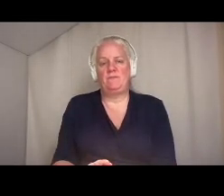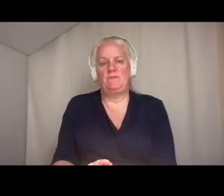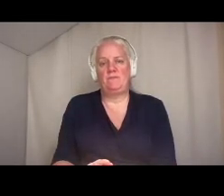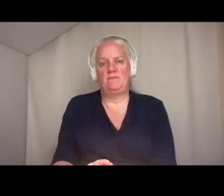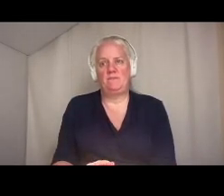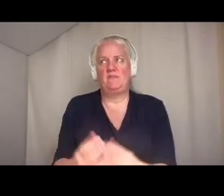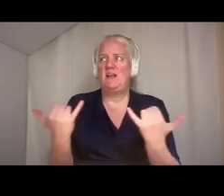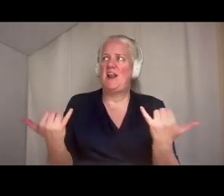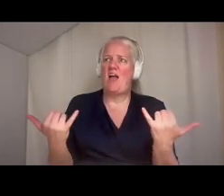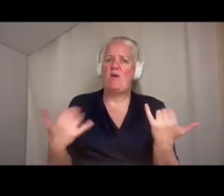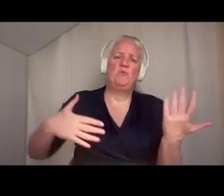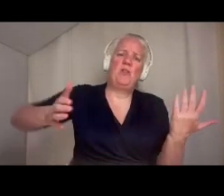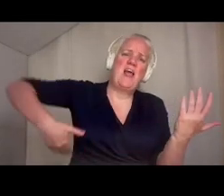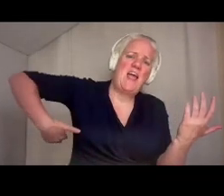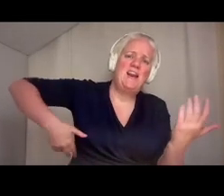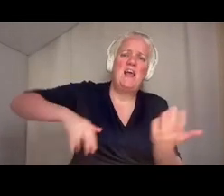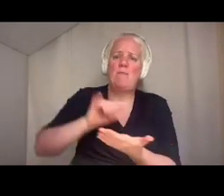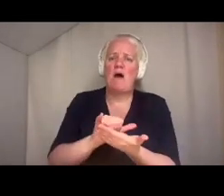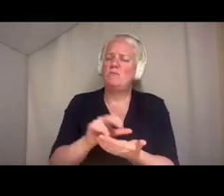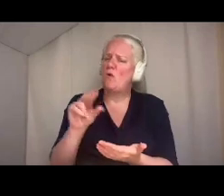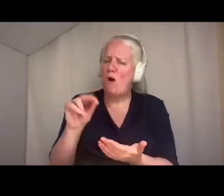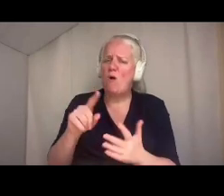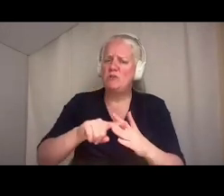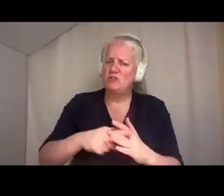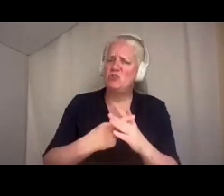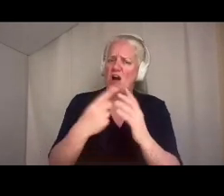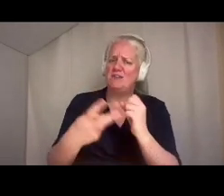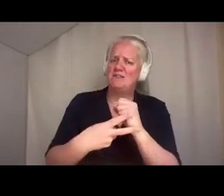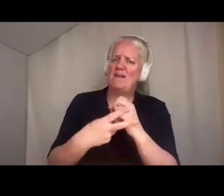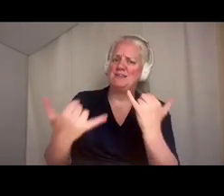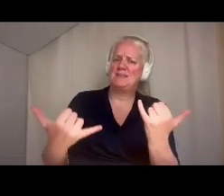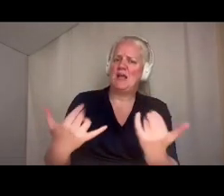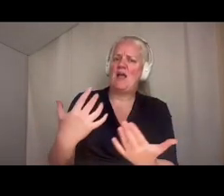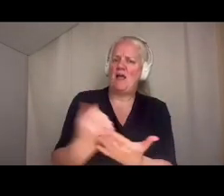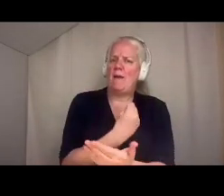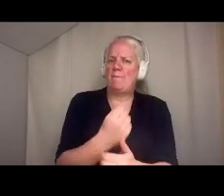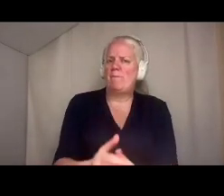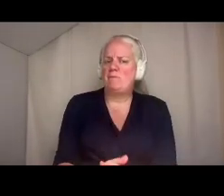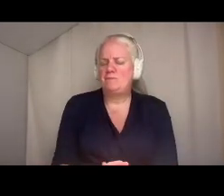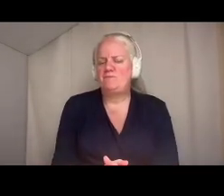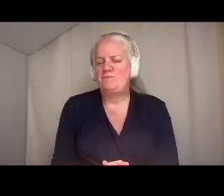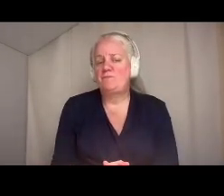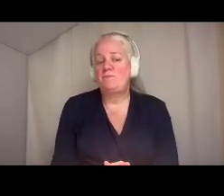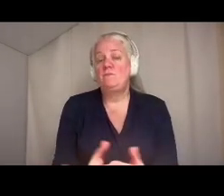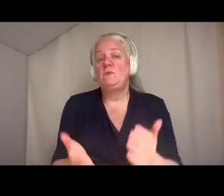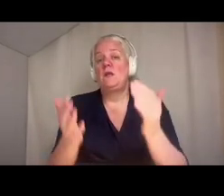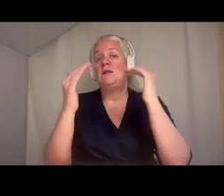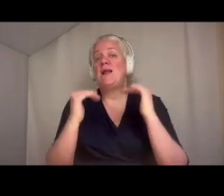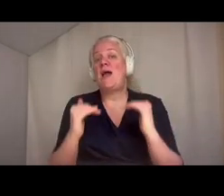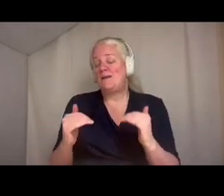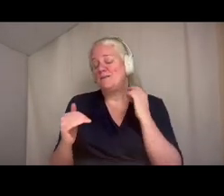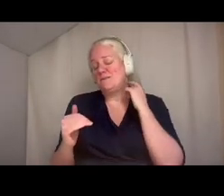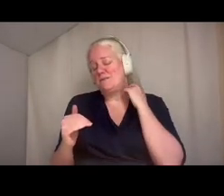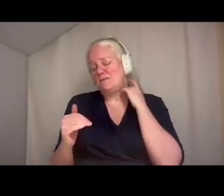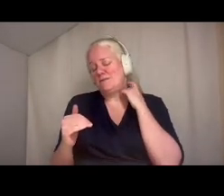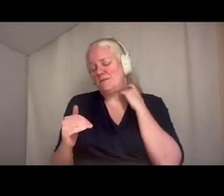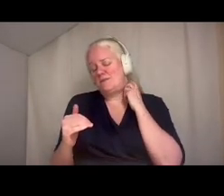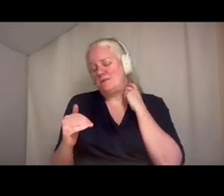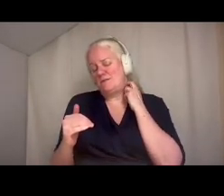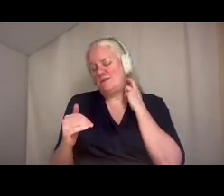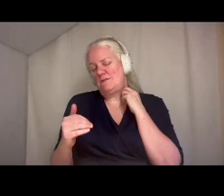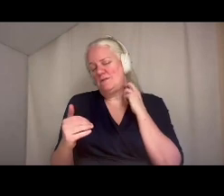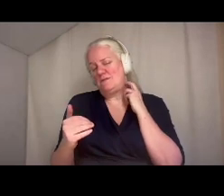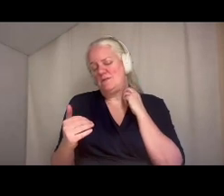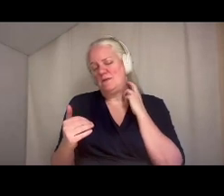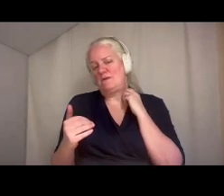financial security. Next, I want to just go over very briefly resources that can